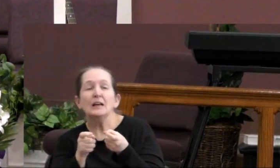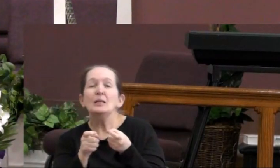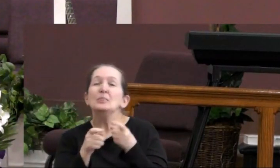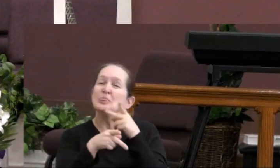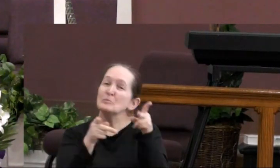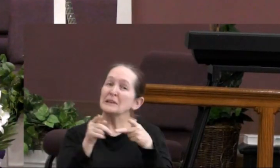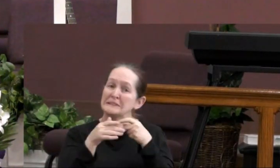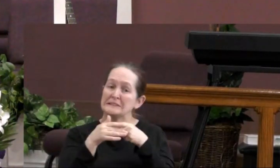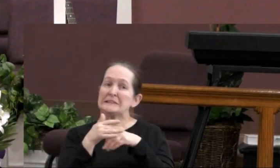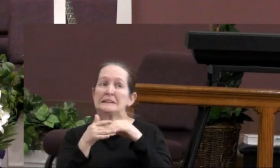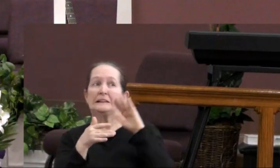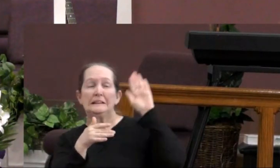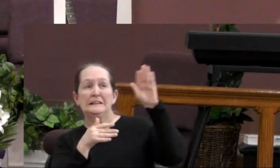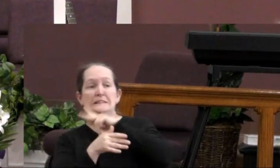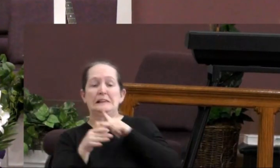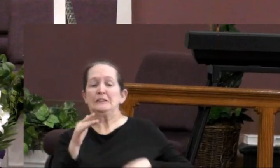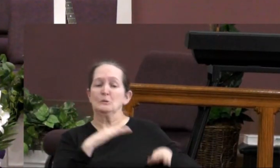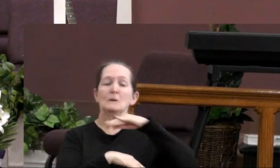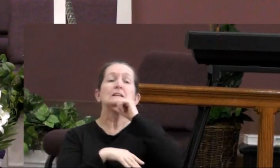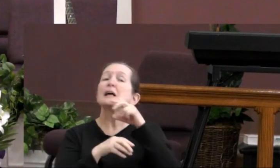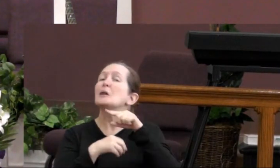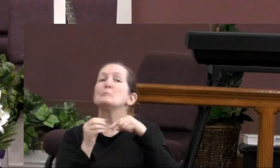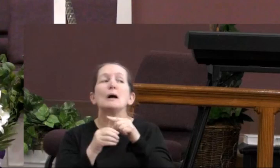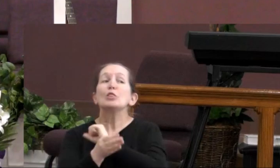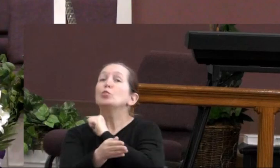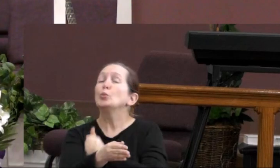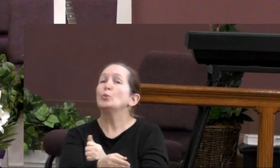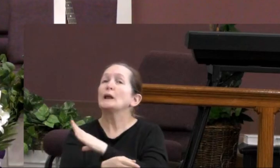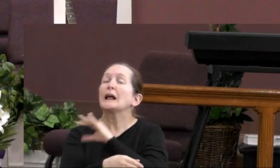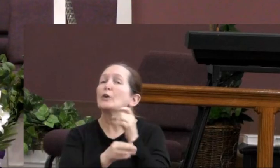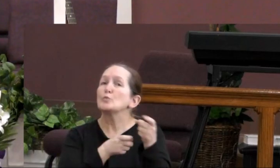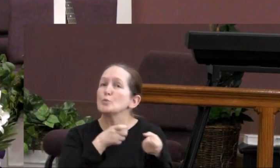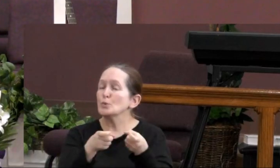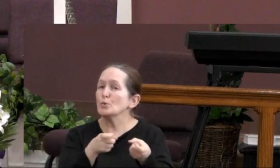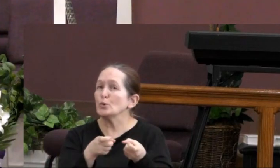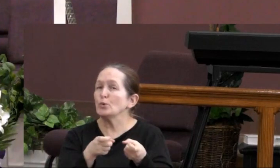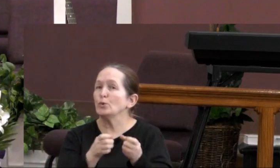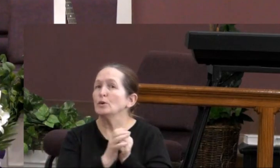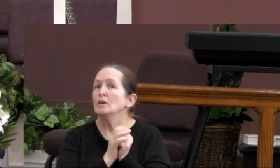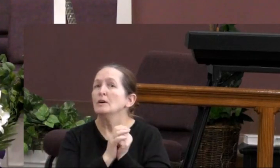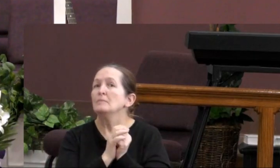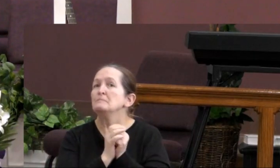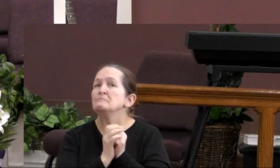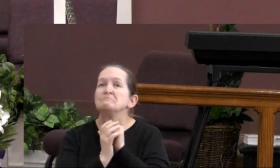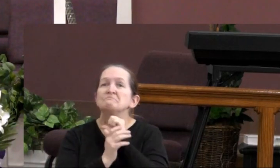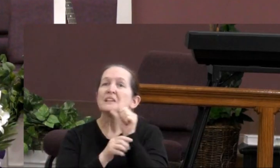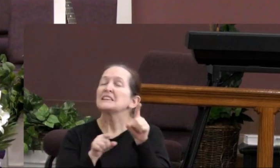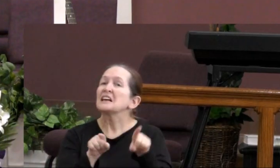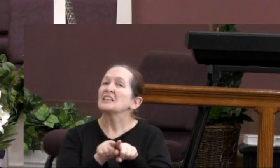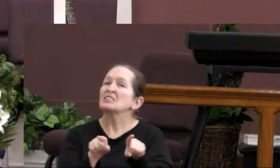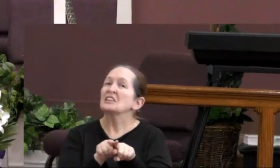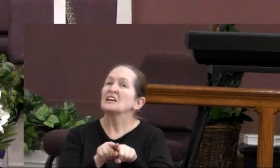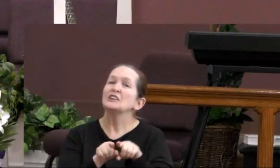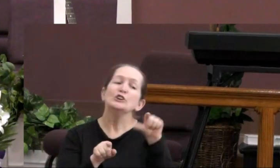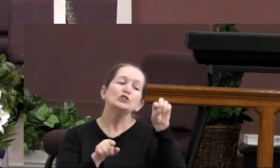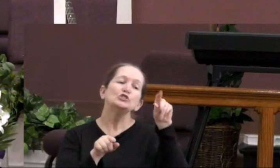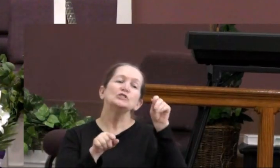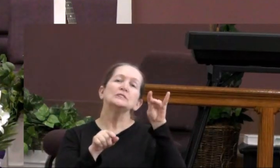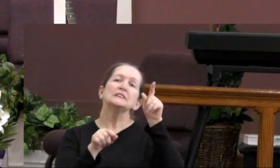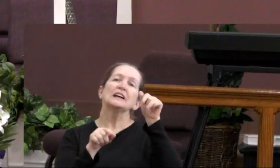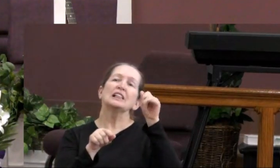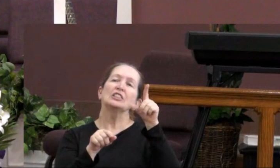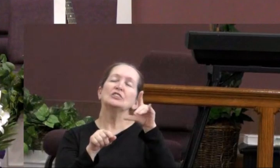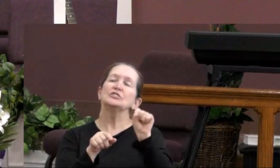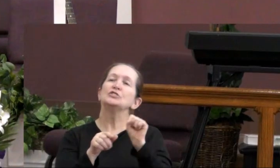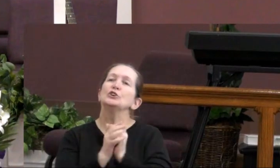in his kingdom were not about authority and rule. It wasn't like the Gentiles who took their